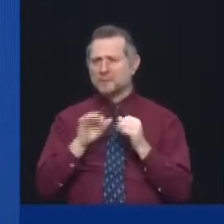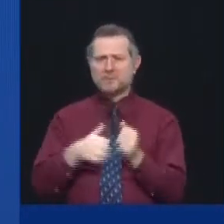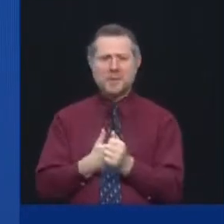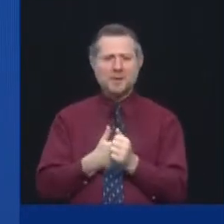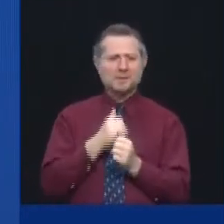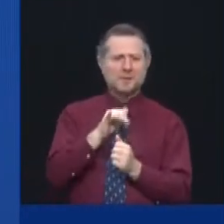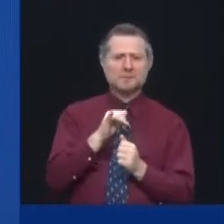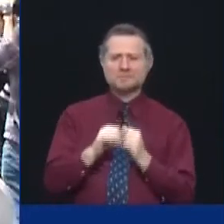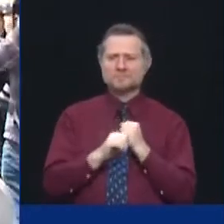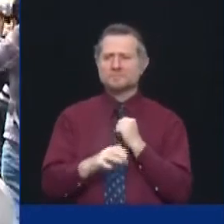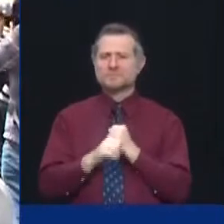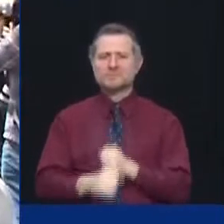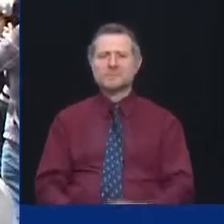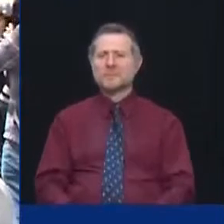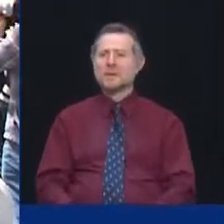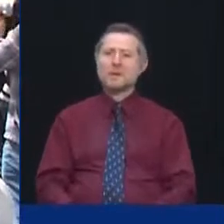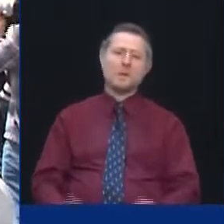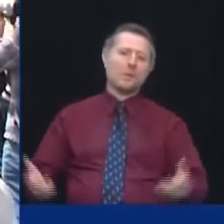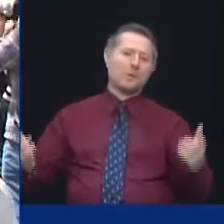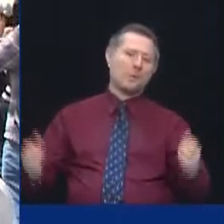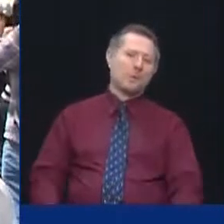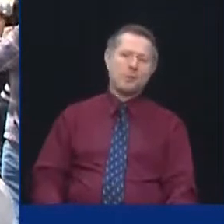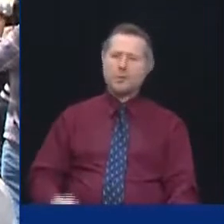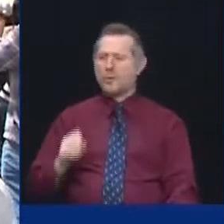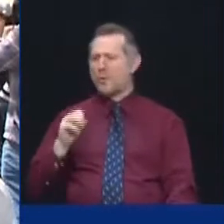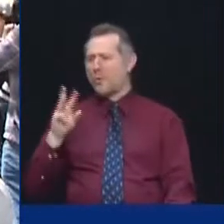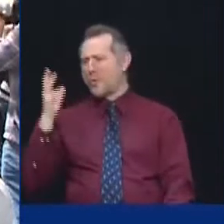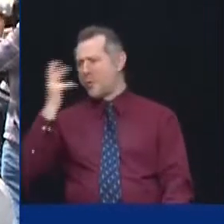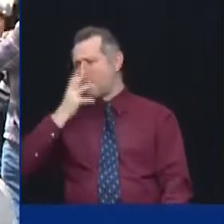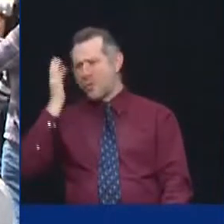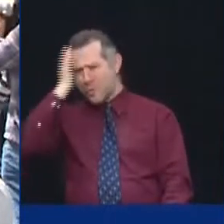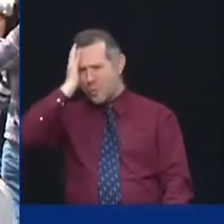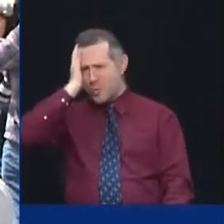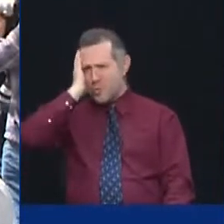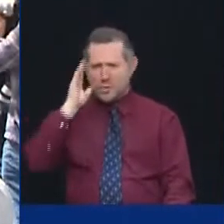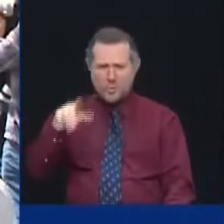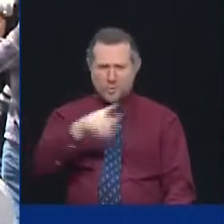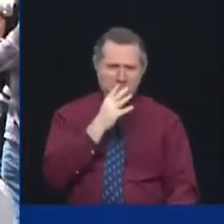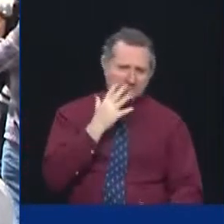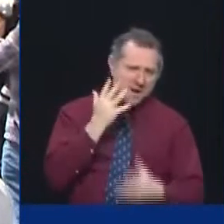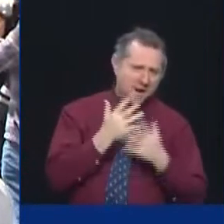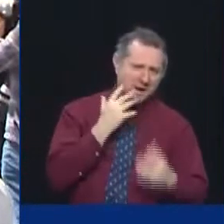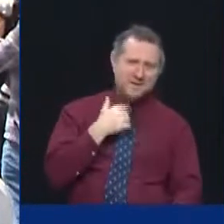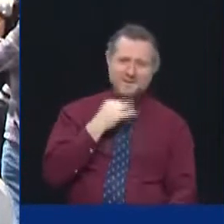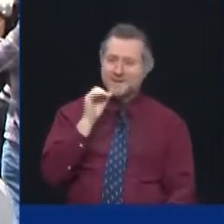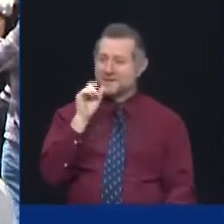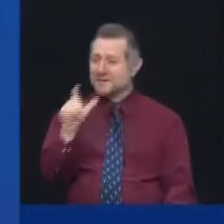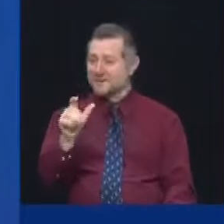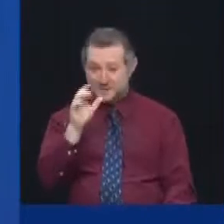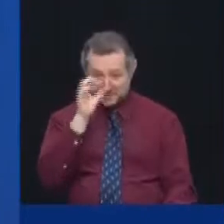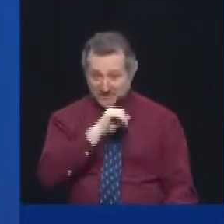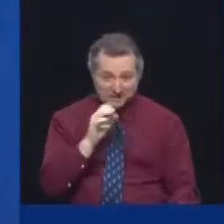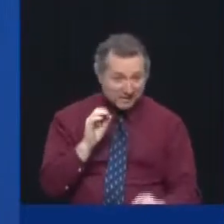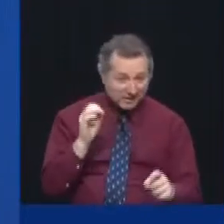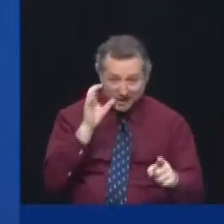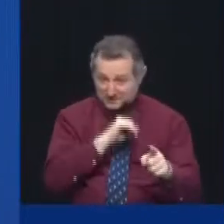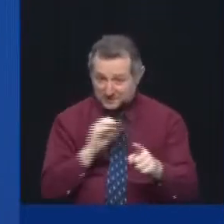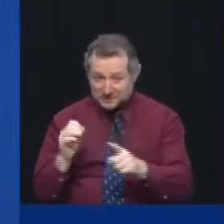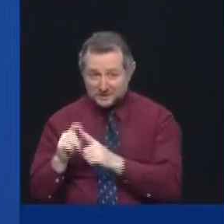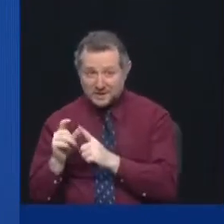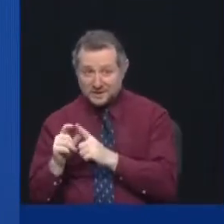with the really international and national shows. 17 convention centers across the country